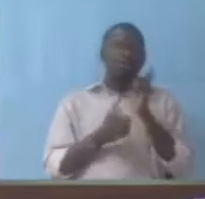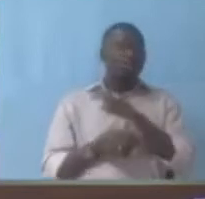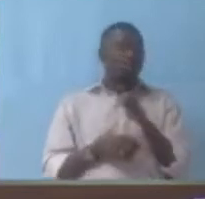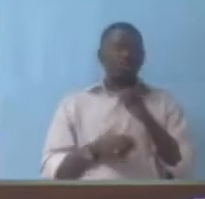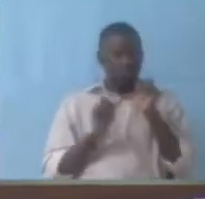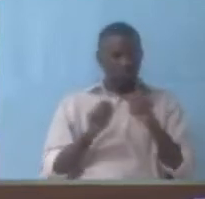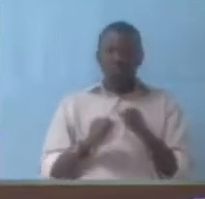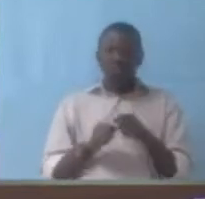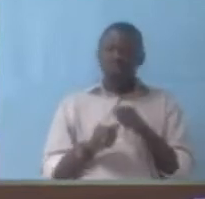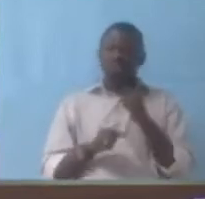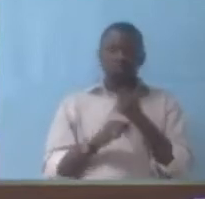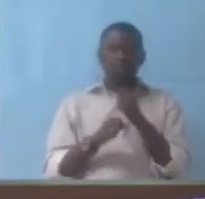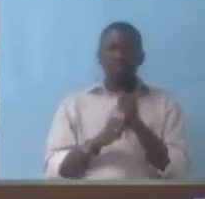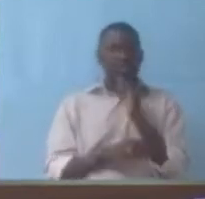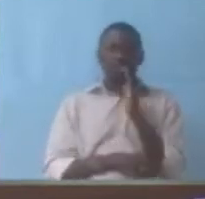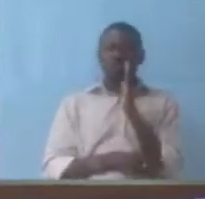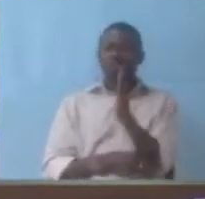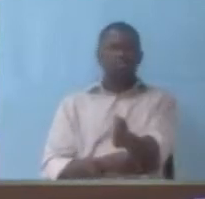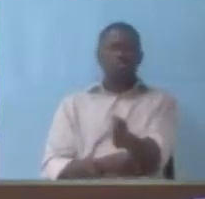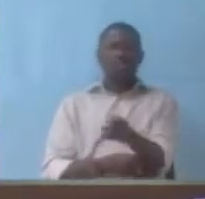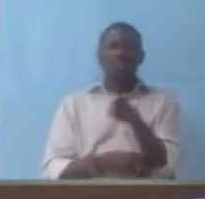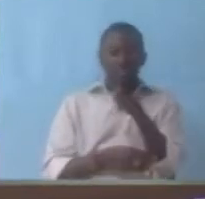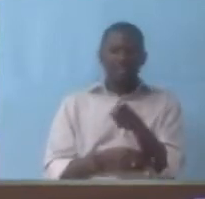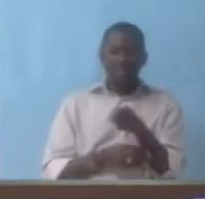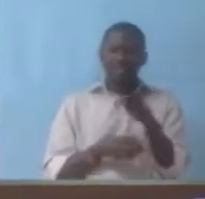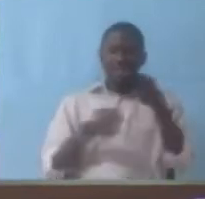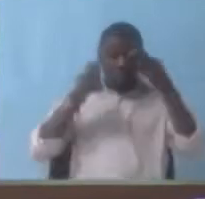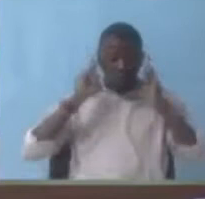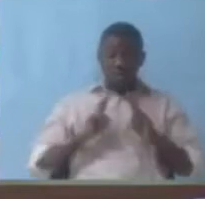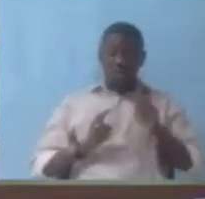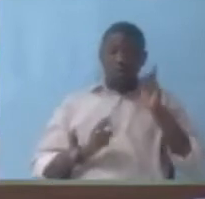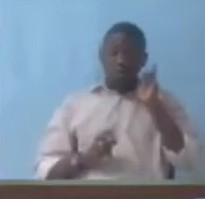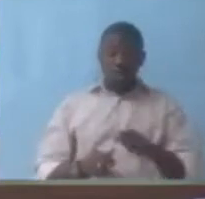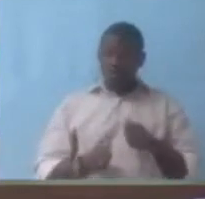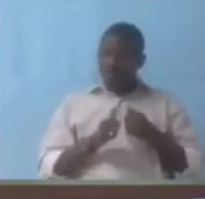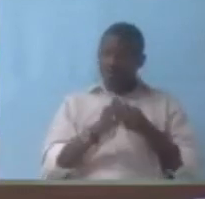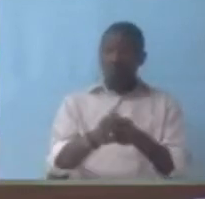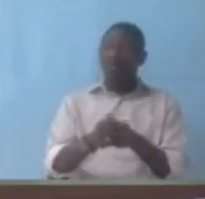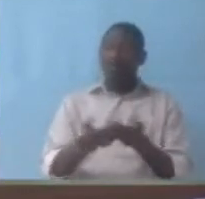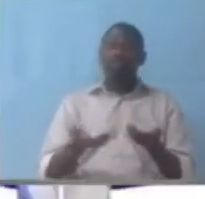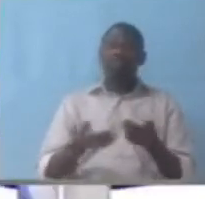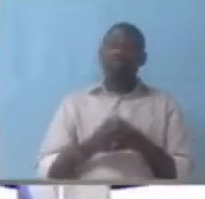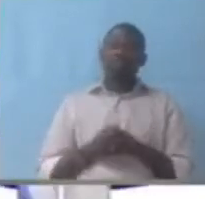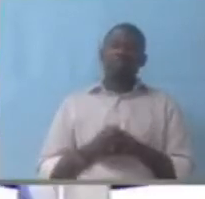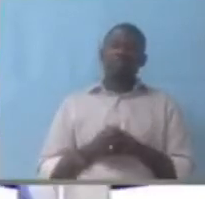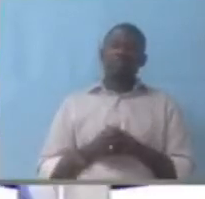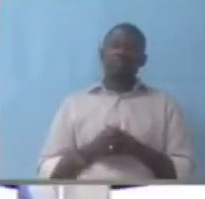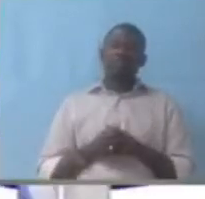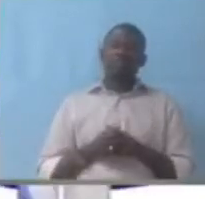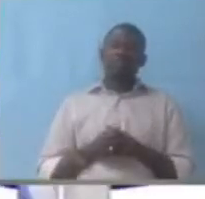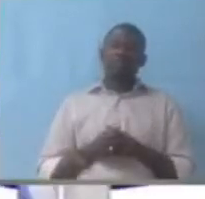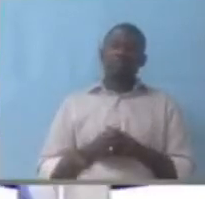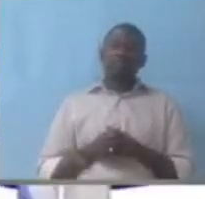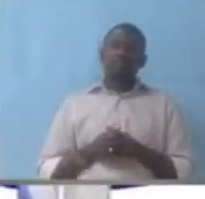cannot legitimize. Barita tilindino la kafunyi mulu lua sartilo ringolete. Mrs. Bensuda, the decrees give